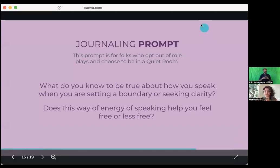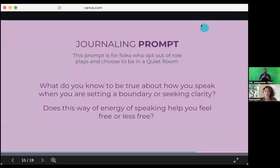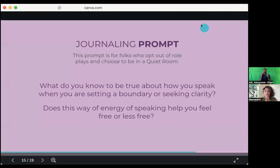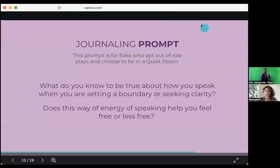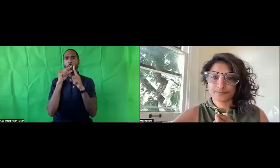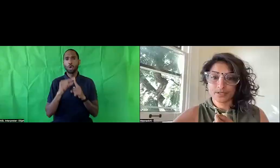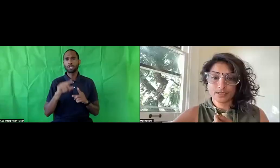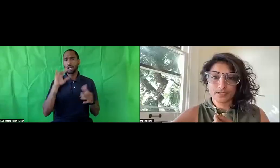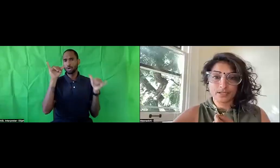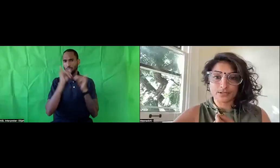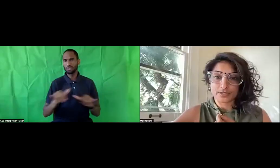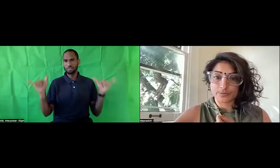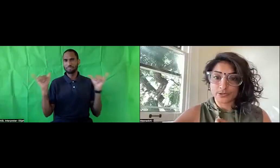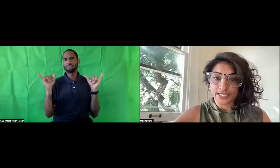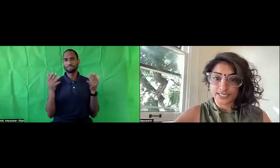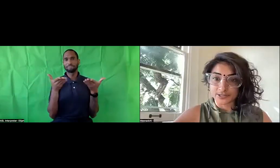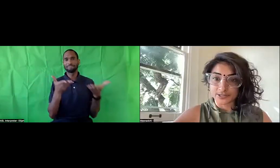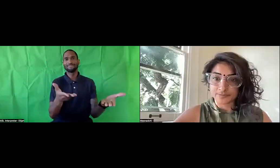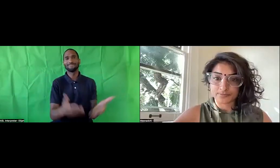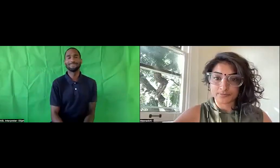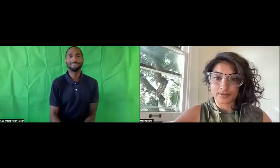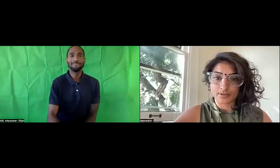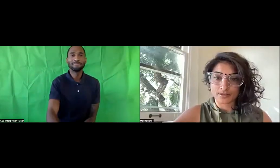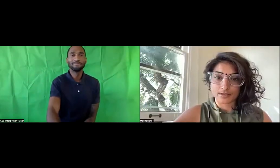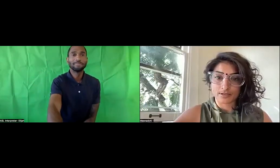so there it is. So I'm going to pull that down.